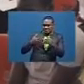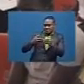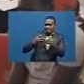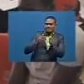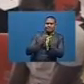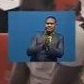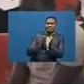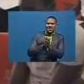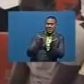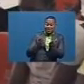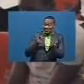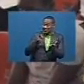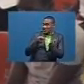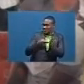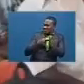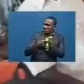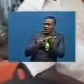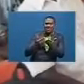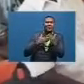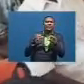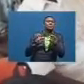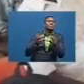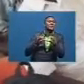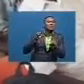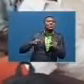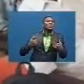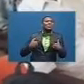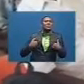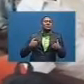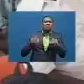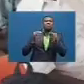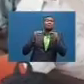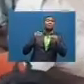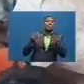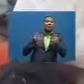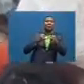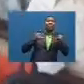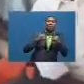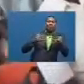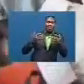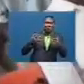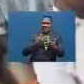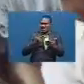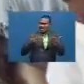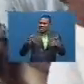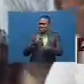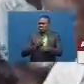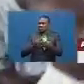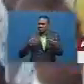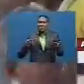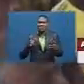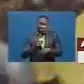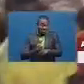qualifications required to undertake electrical wiring in the country, standard of wiring on premises, and the types of materials to be used